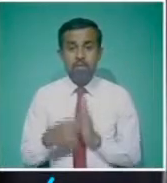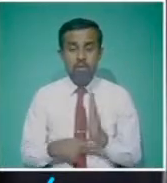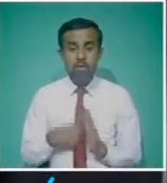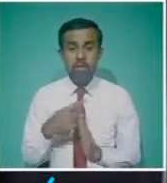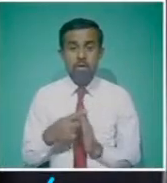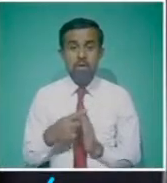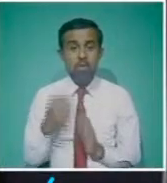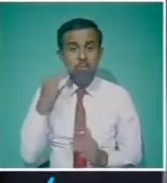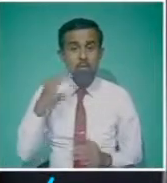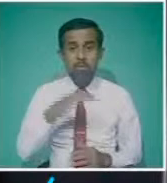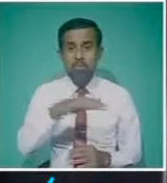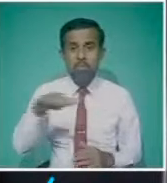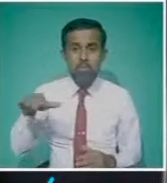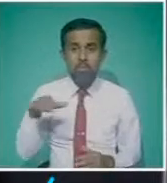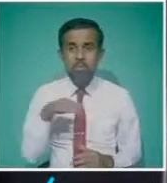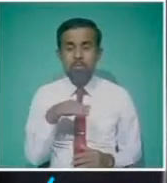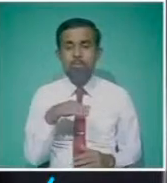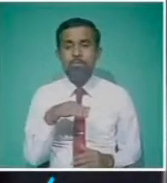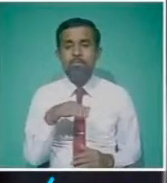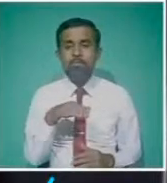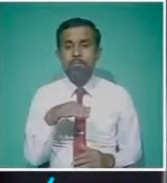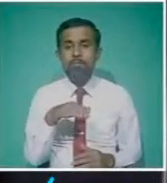our sincere gratitude